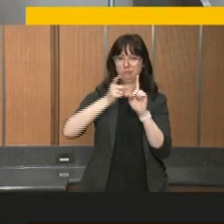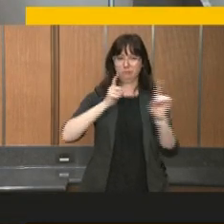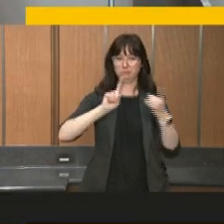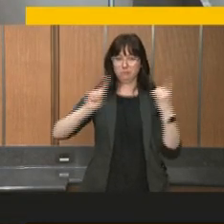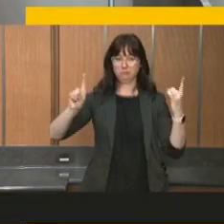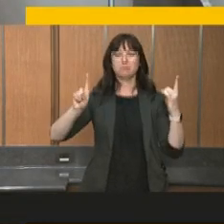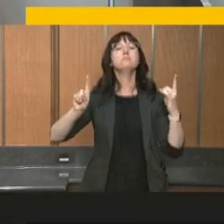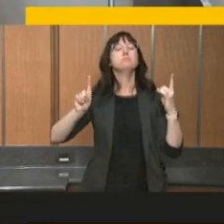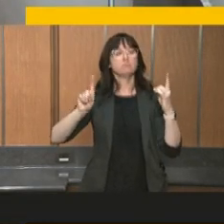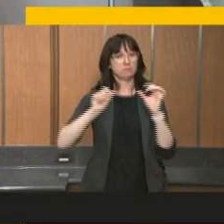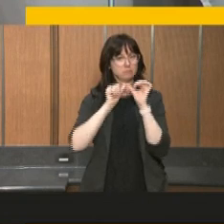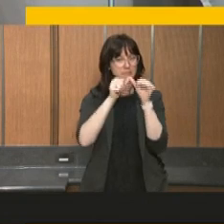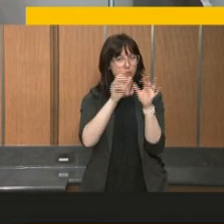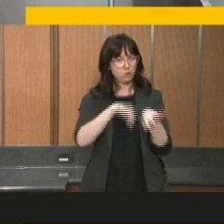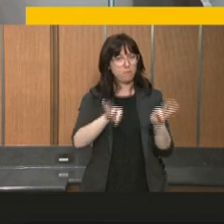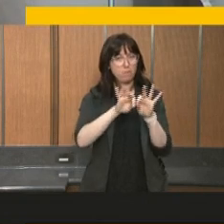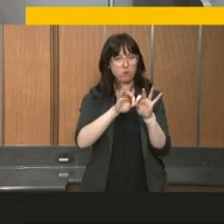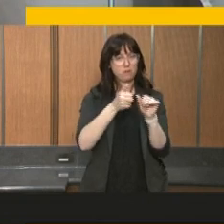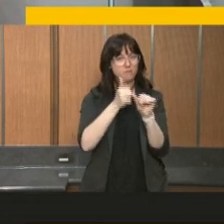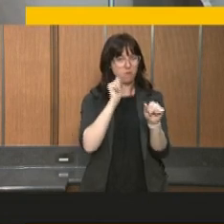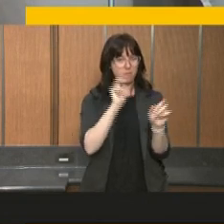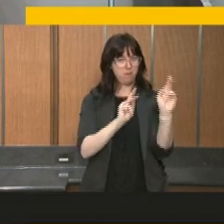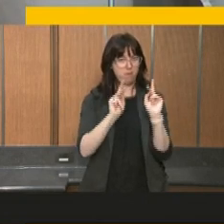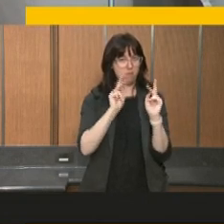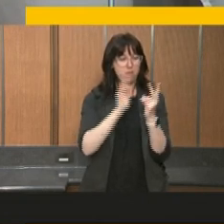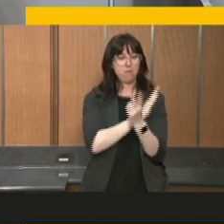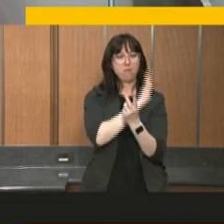important, and at the same time, to